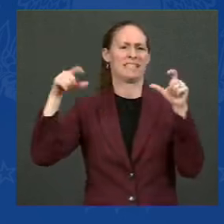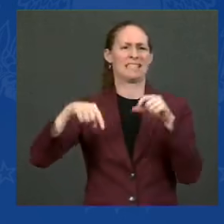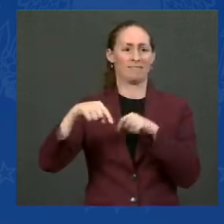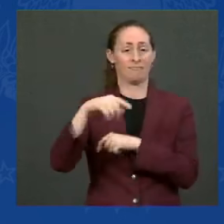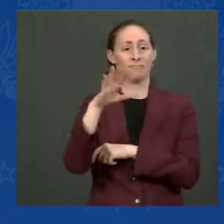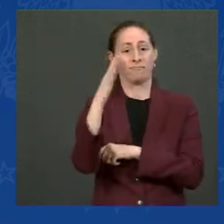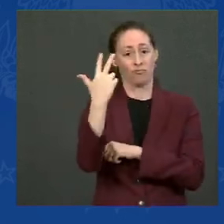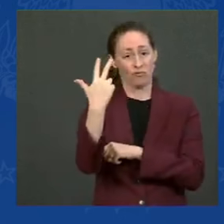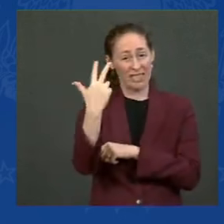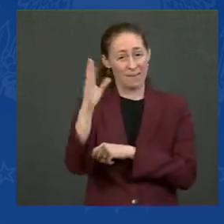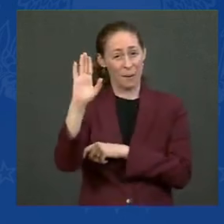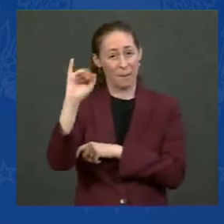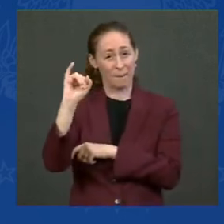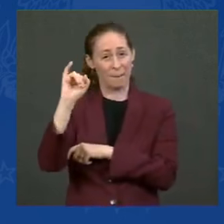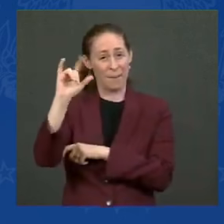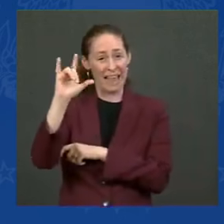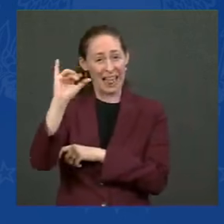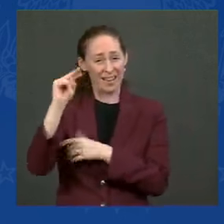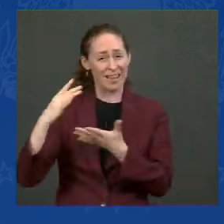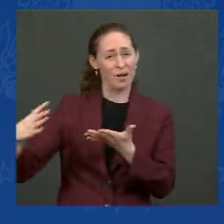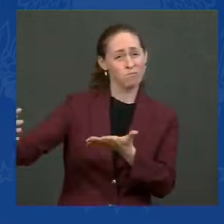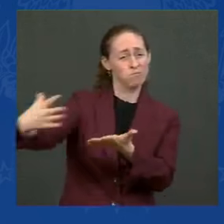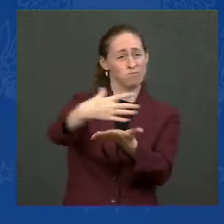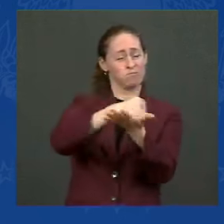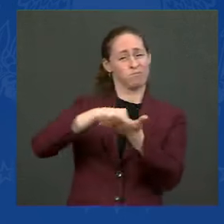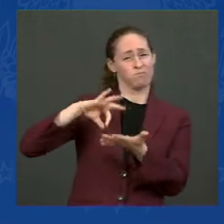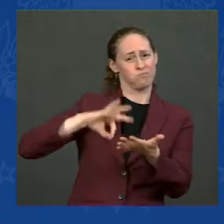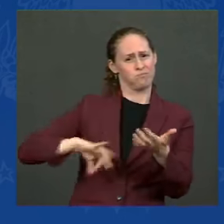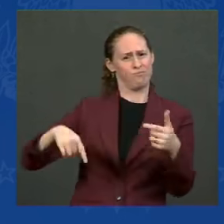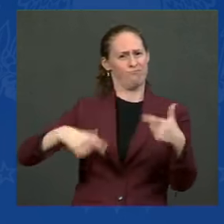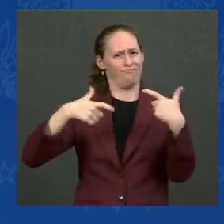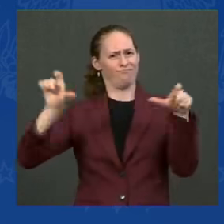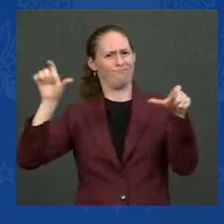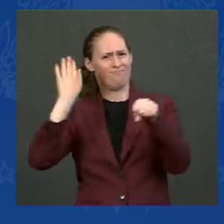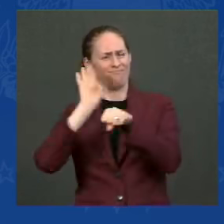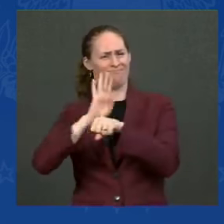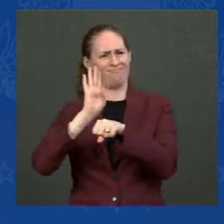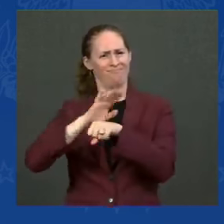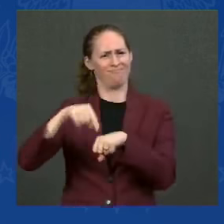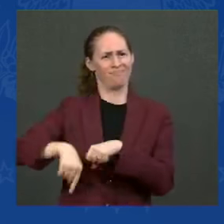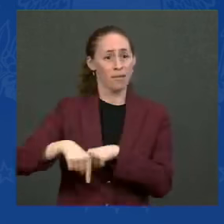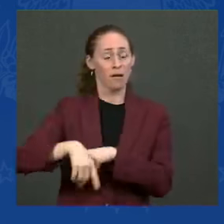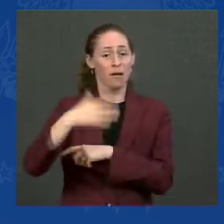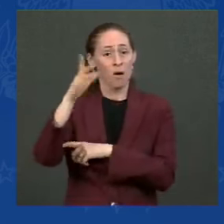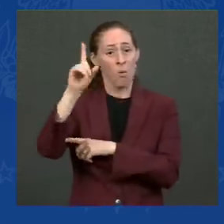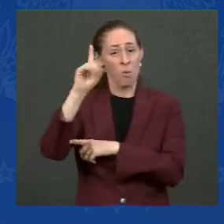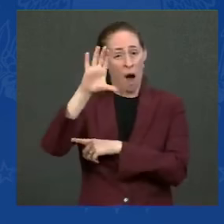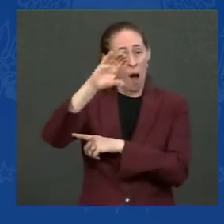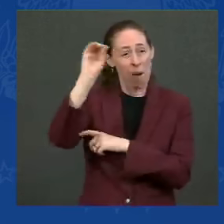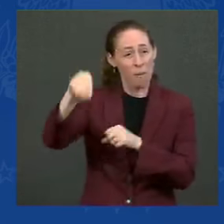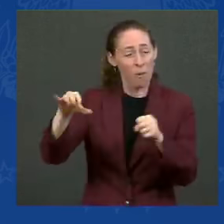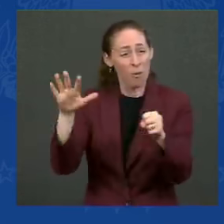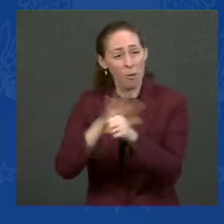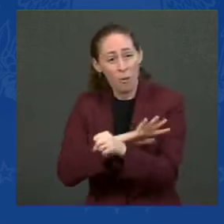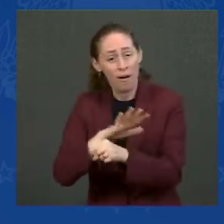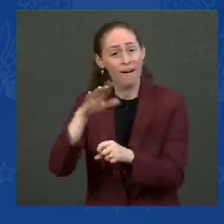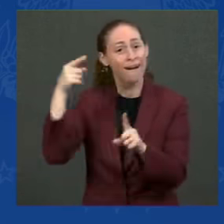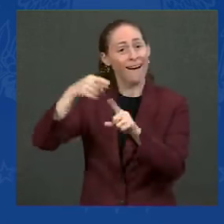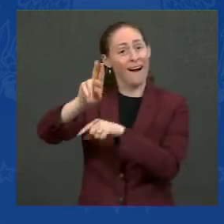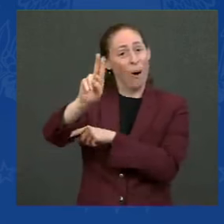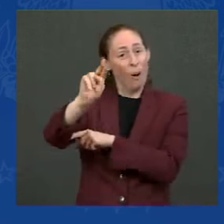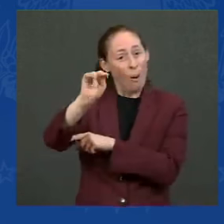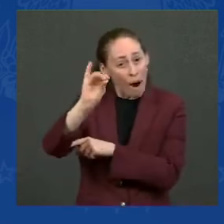employees nationwide, and here in Elk Grove, 100% union, not labor, union.